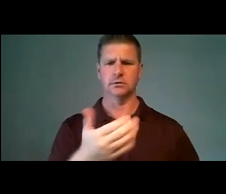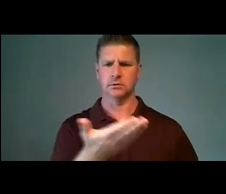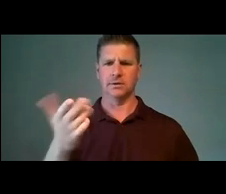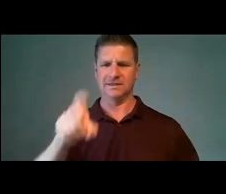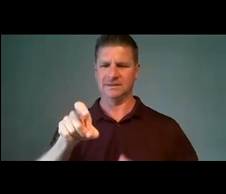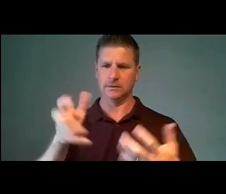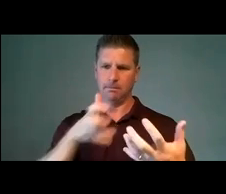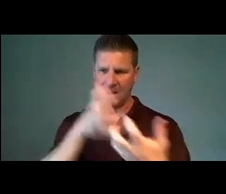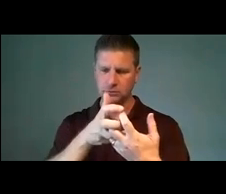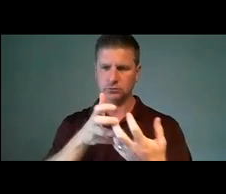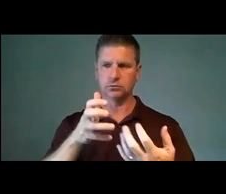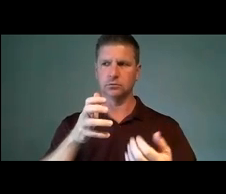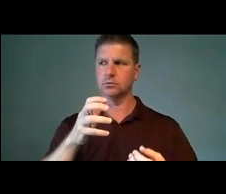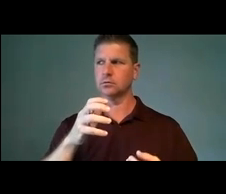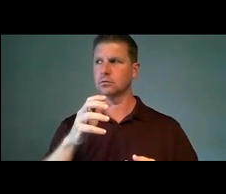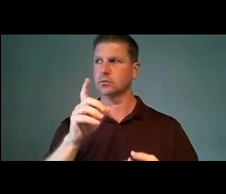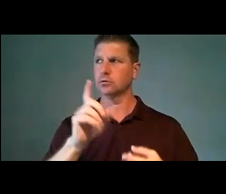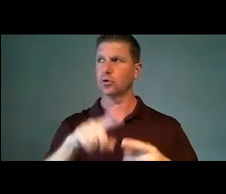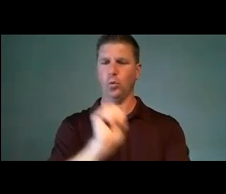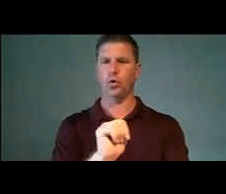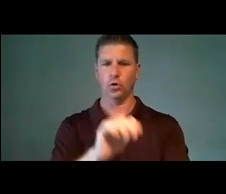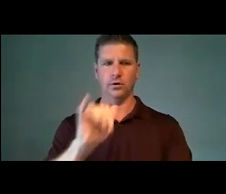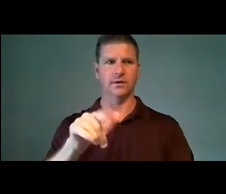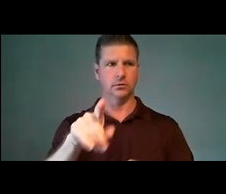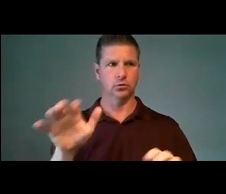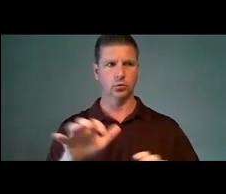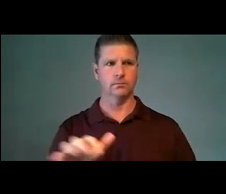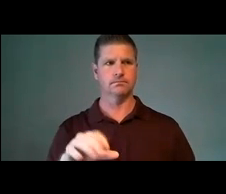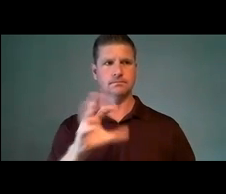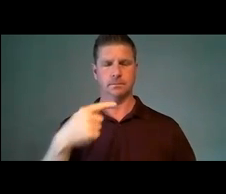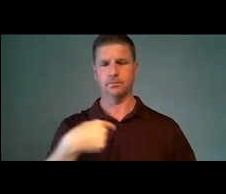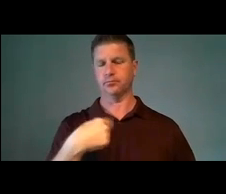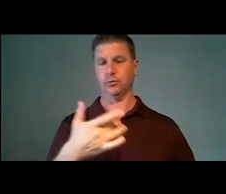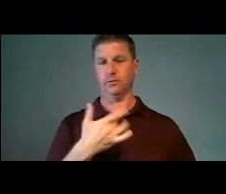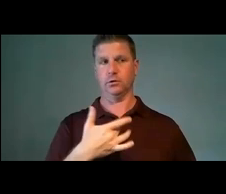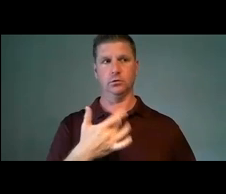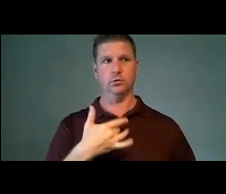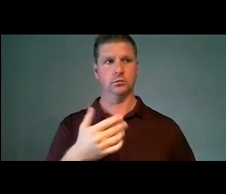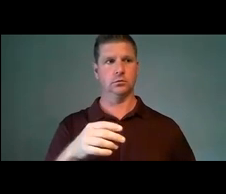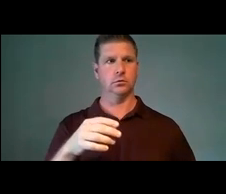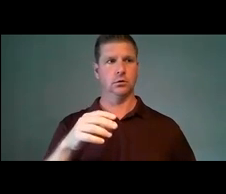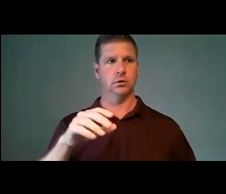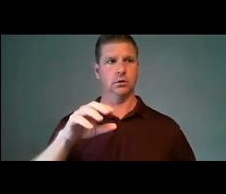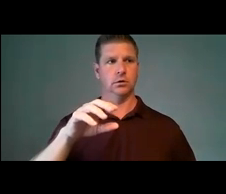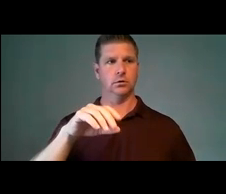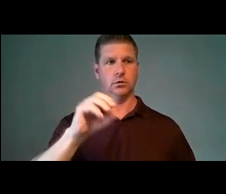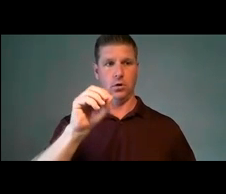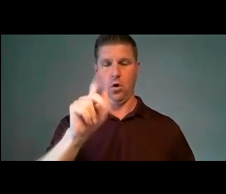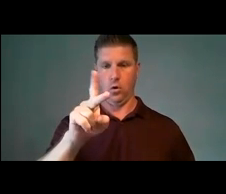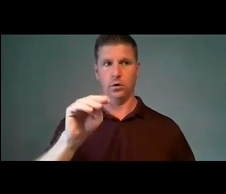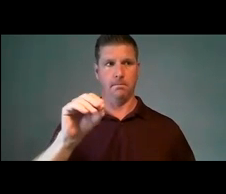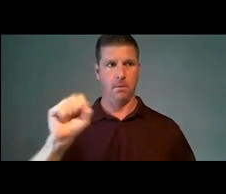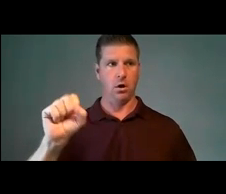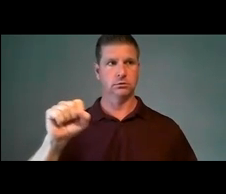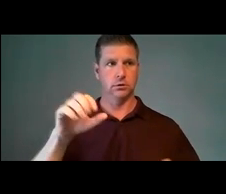up to the work that they're doing. And you know, we feel is Oak Moss has done